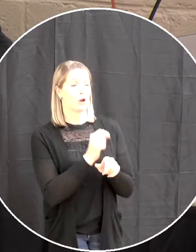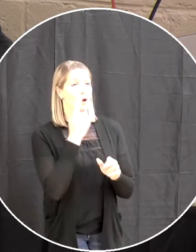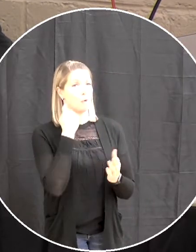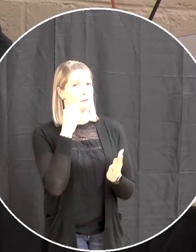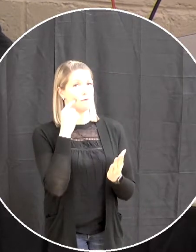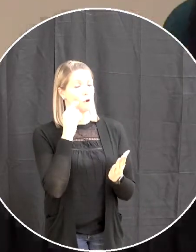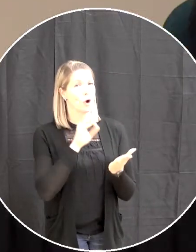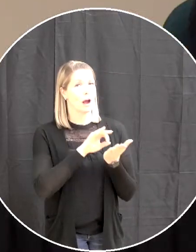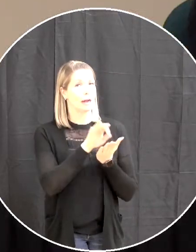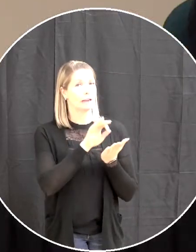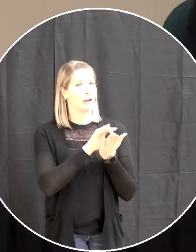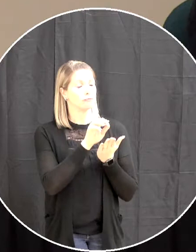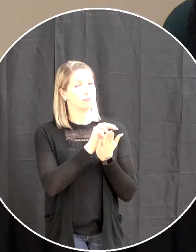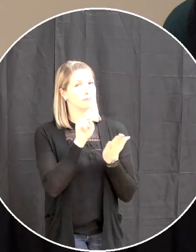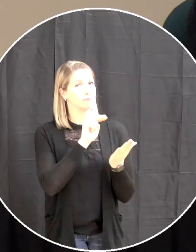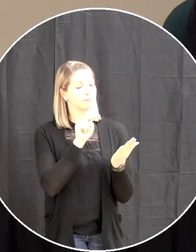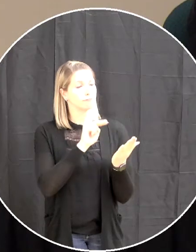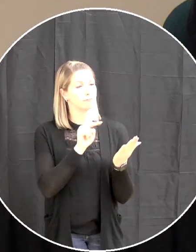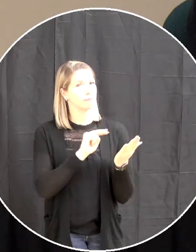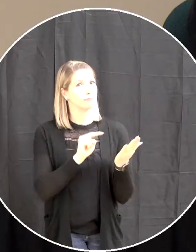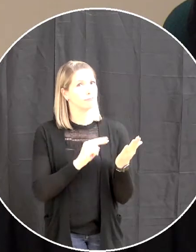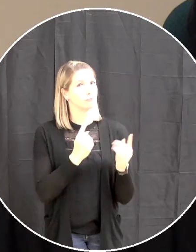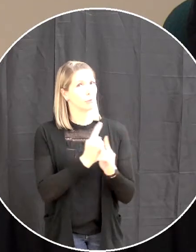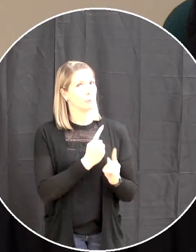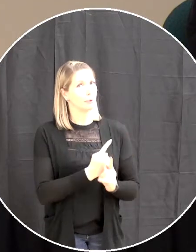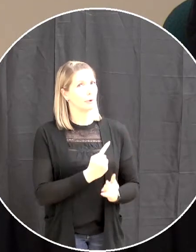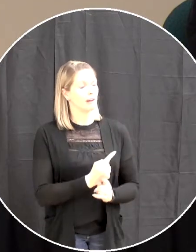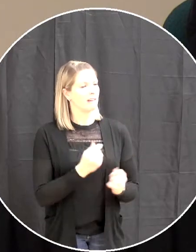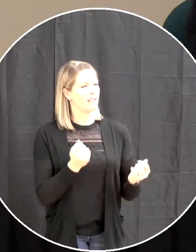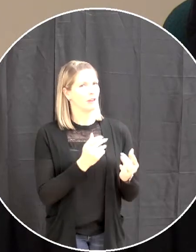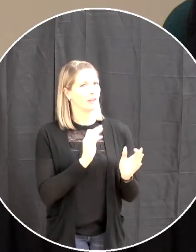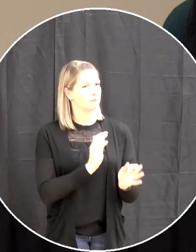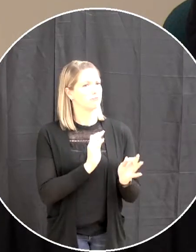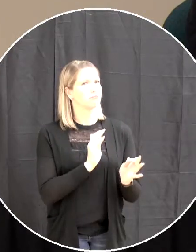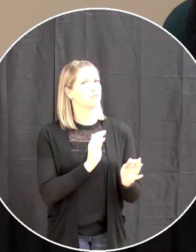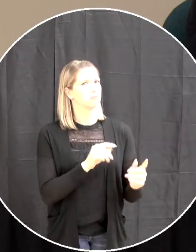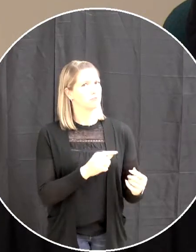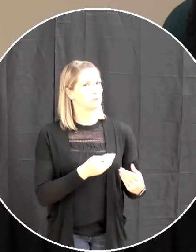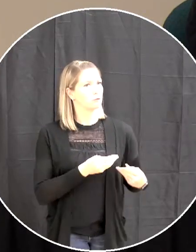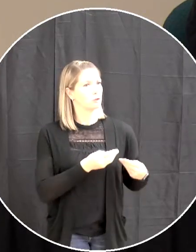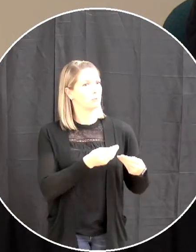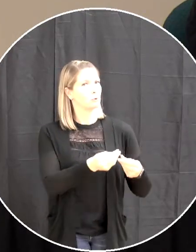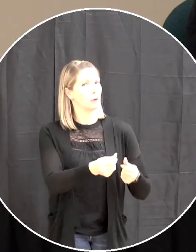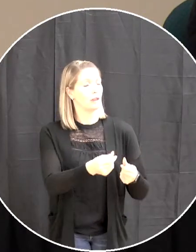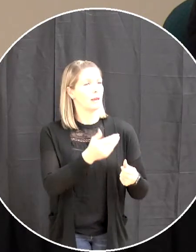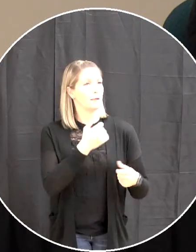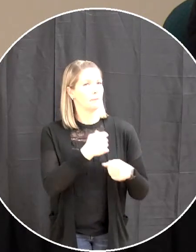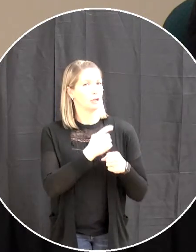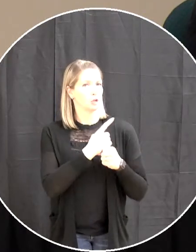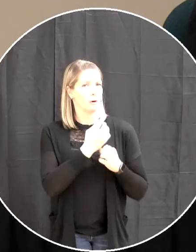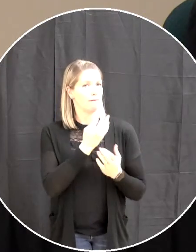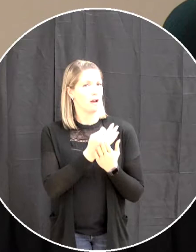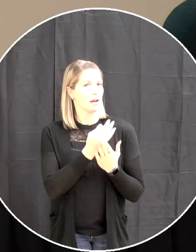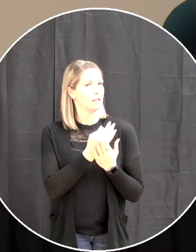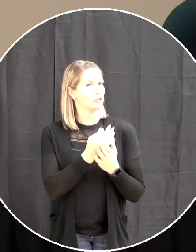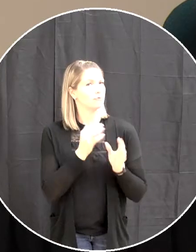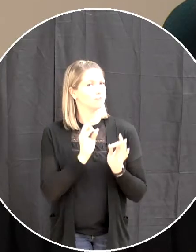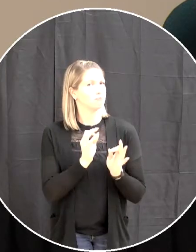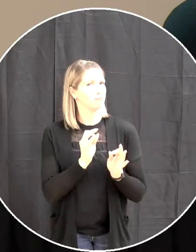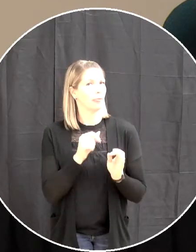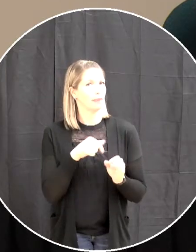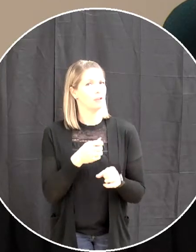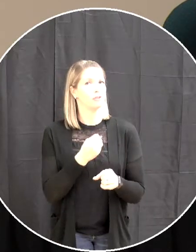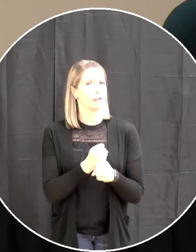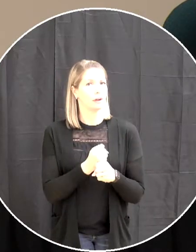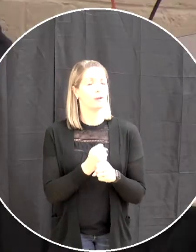working hand in glove with these guys to make sure that everything is on track and that we're in good financial shape. So thank you to all. Okay,